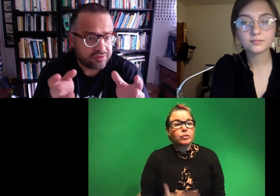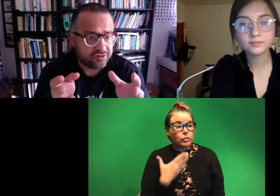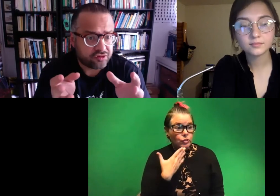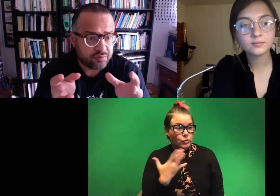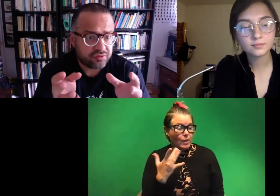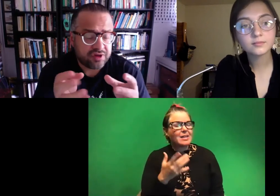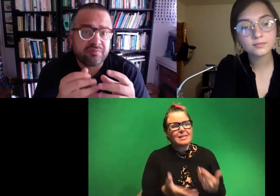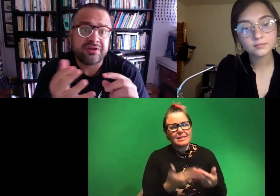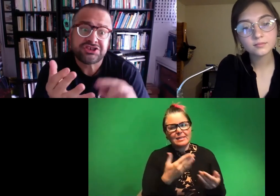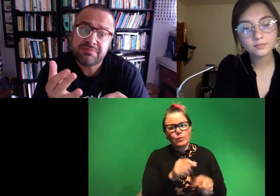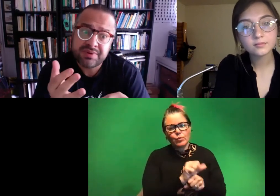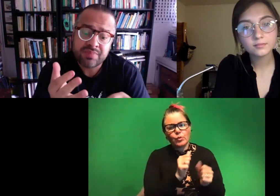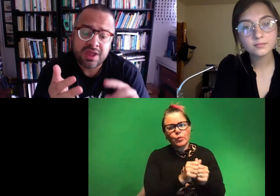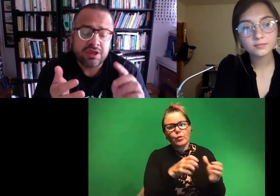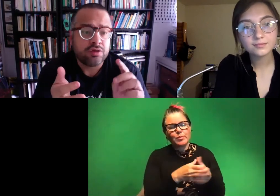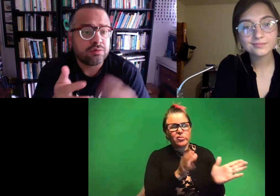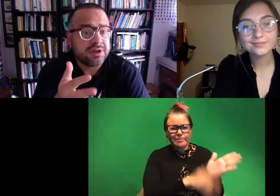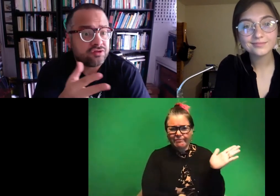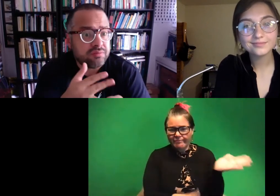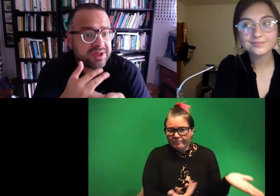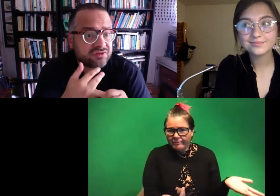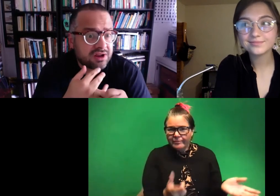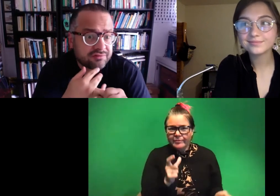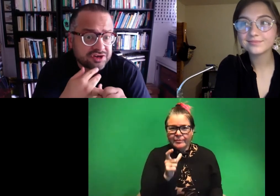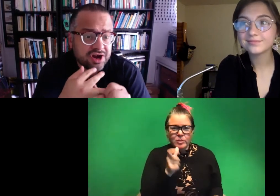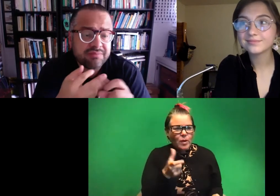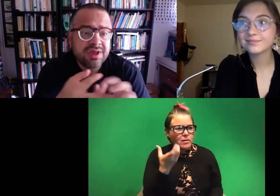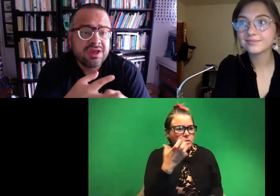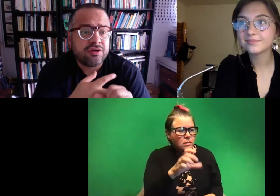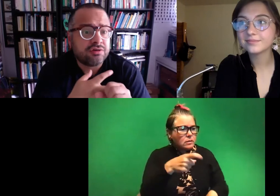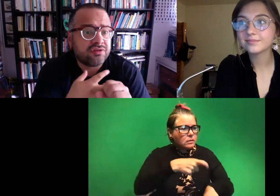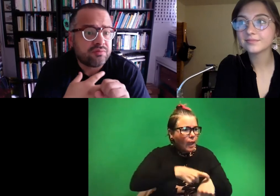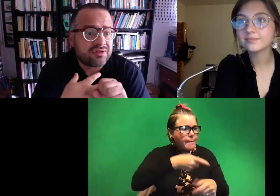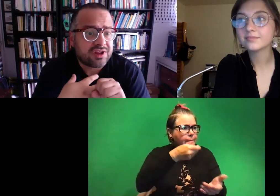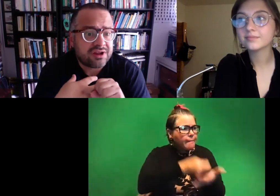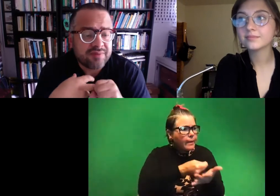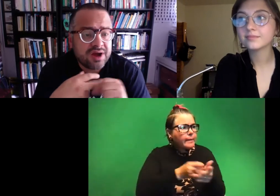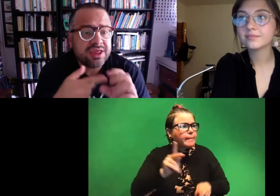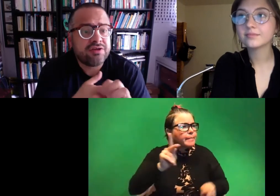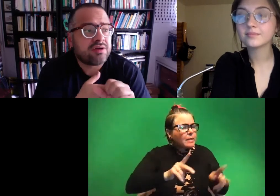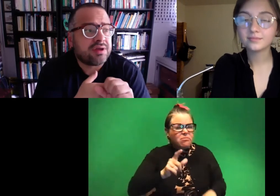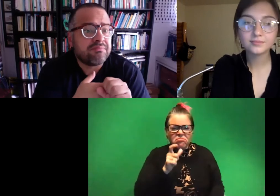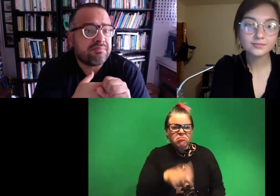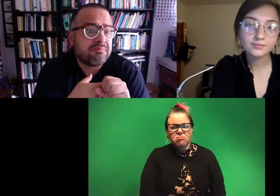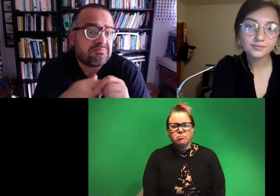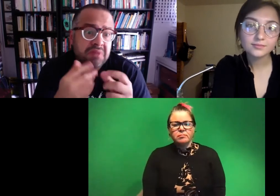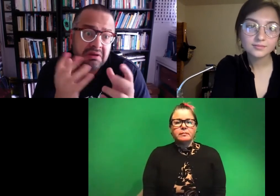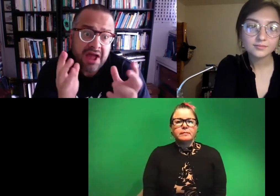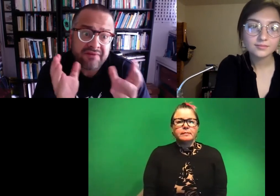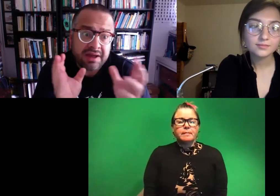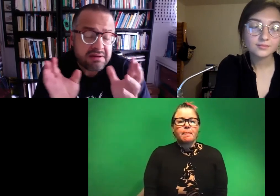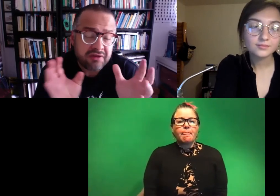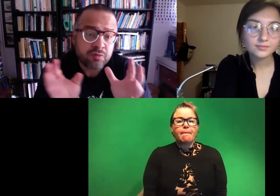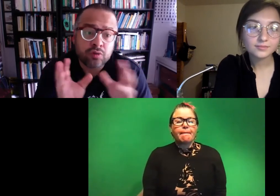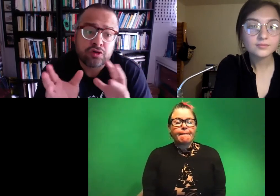work with these groups. It's very cheap. You don't need to invest a lot of time. You don't need to invest a lot of money. You can